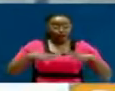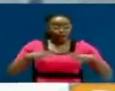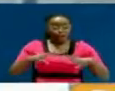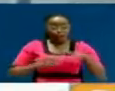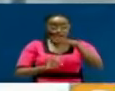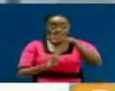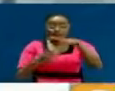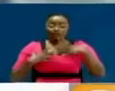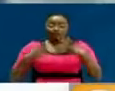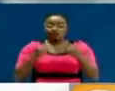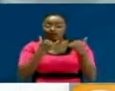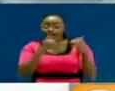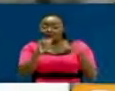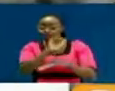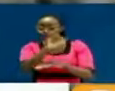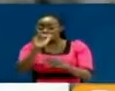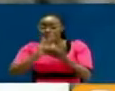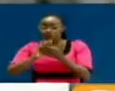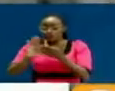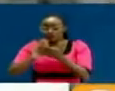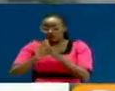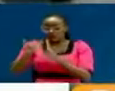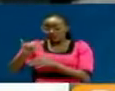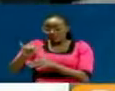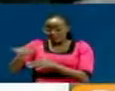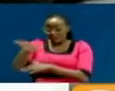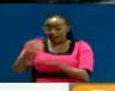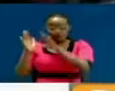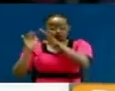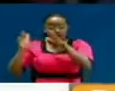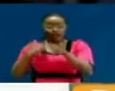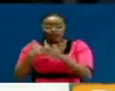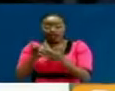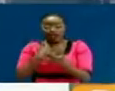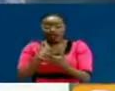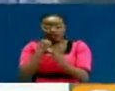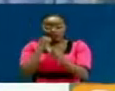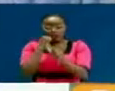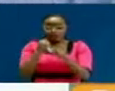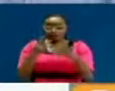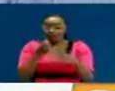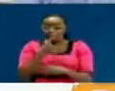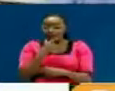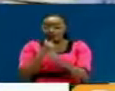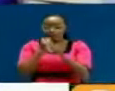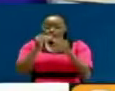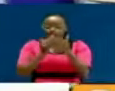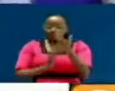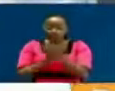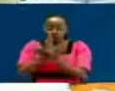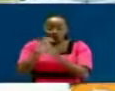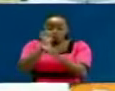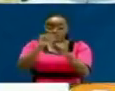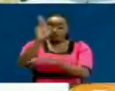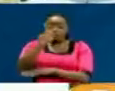Health calling on counties to hasten the process of equipping the isolation facilities with beds and medical staff, in line with the President's directive.